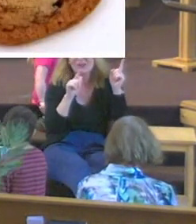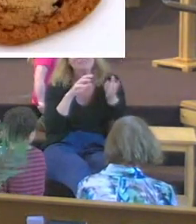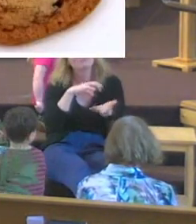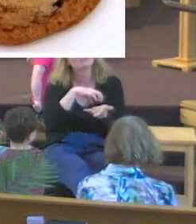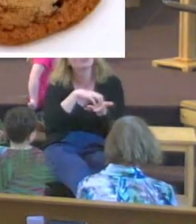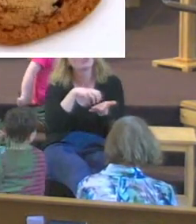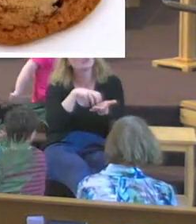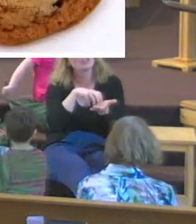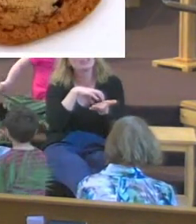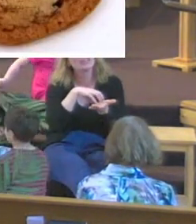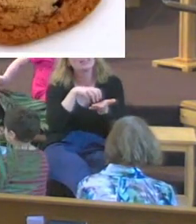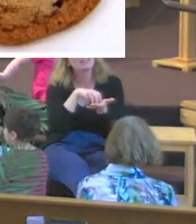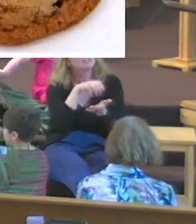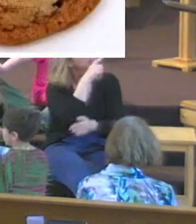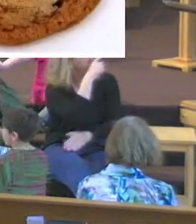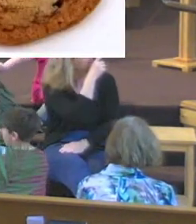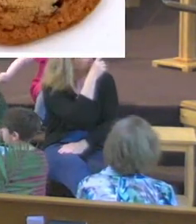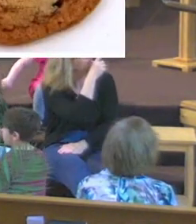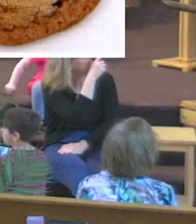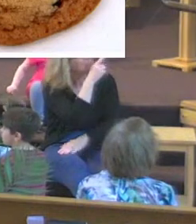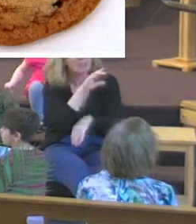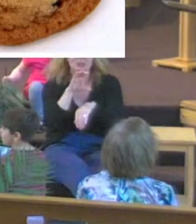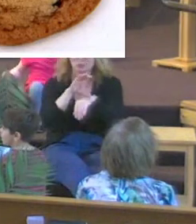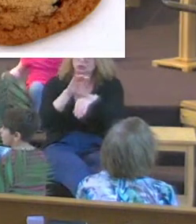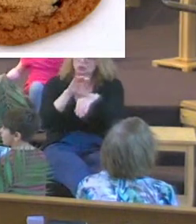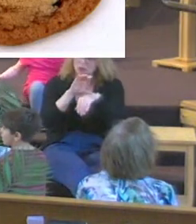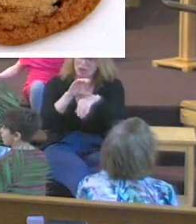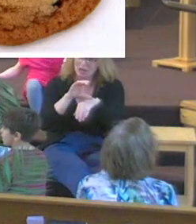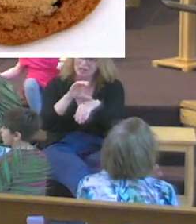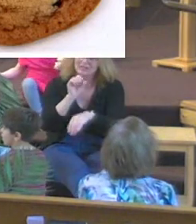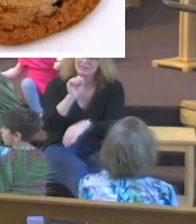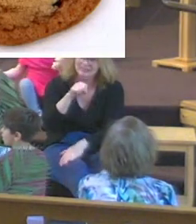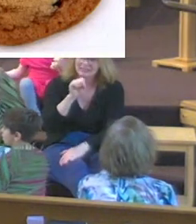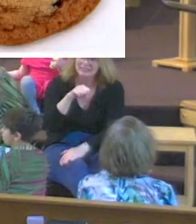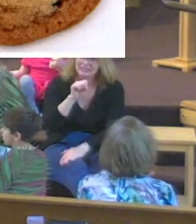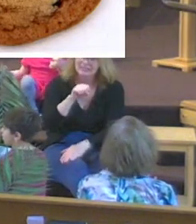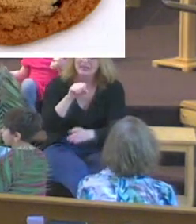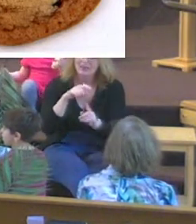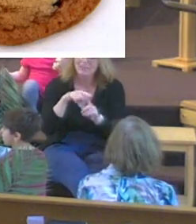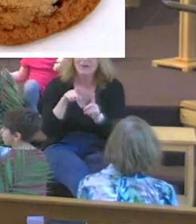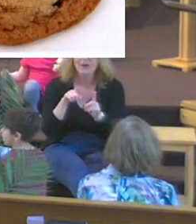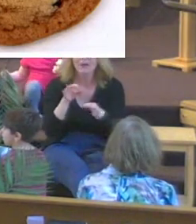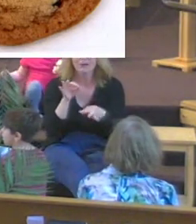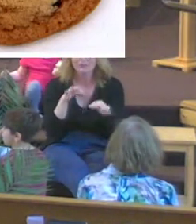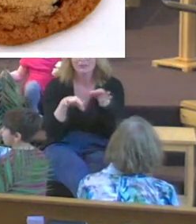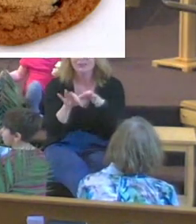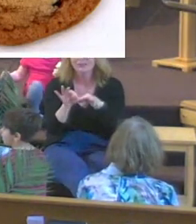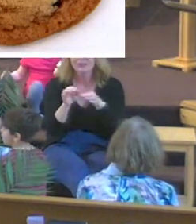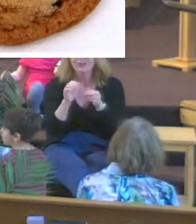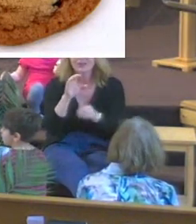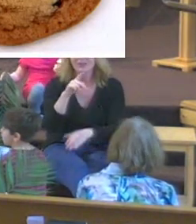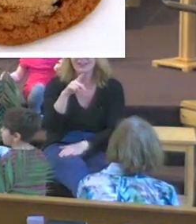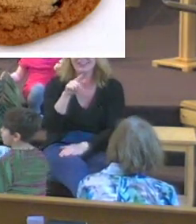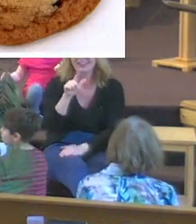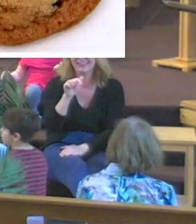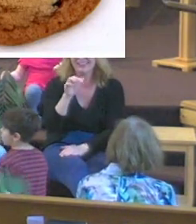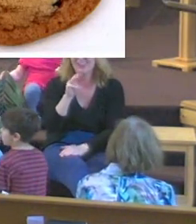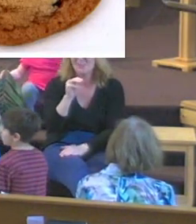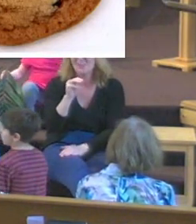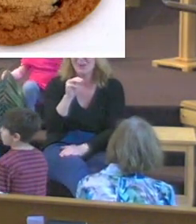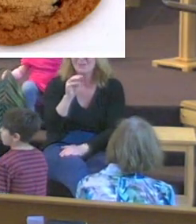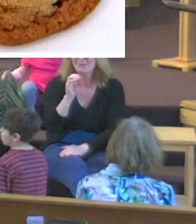cookie. I know those have chocolate, my friend, but there are cookies without chocolate that are made with palm oil. Did you know some Girl Scout